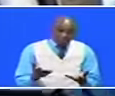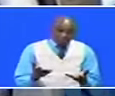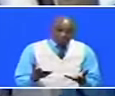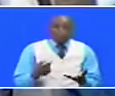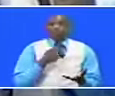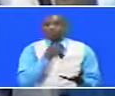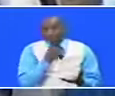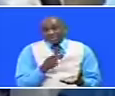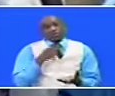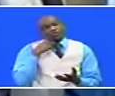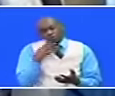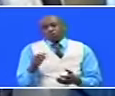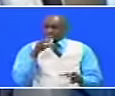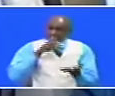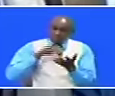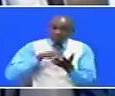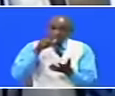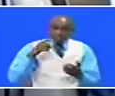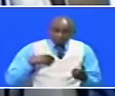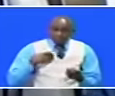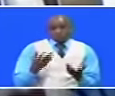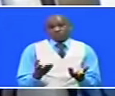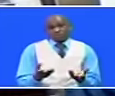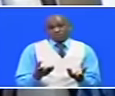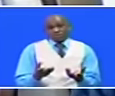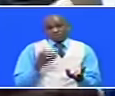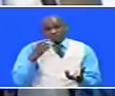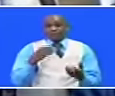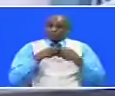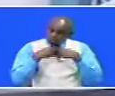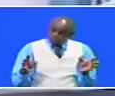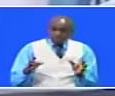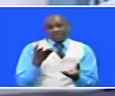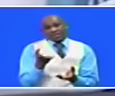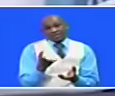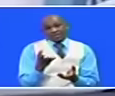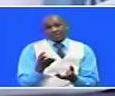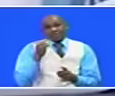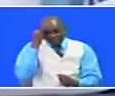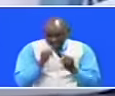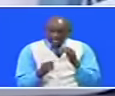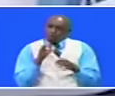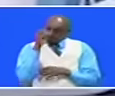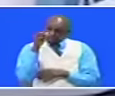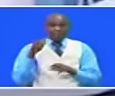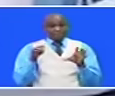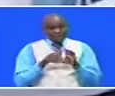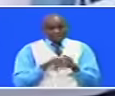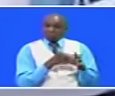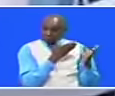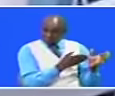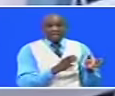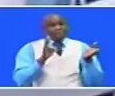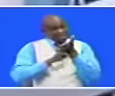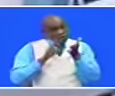don't have a situation which can make our members to lose faith in the party. And finally, an ODM party member has sued